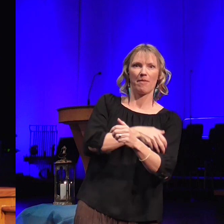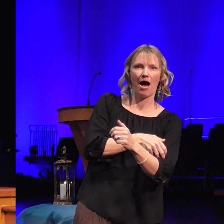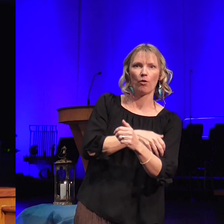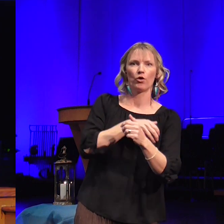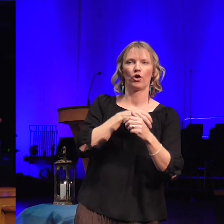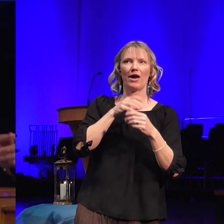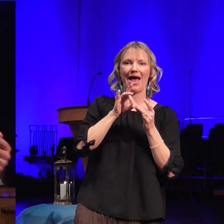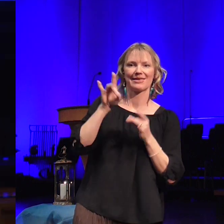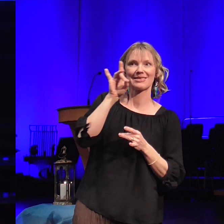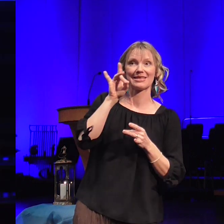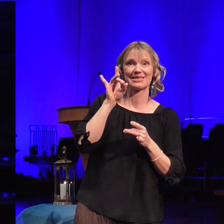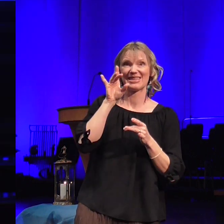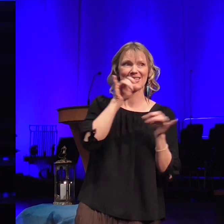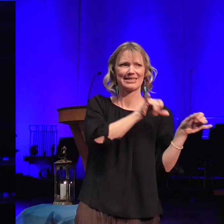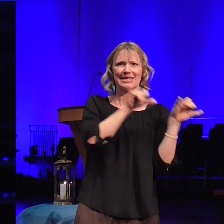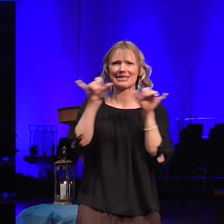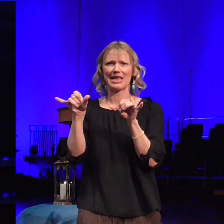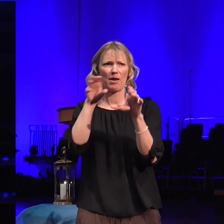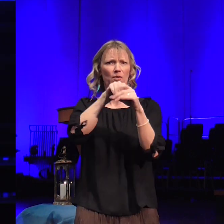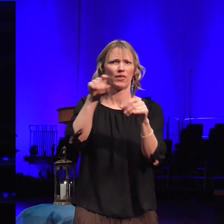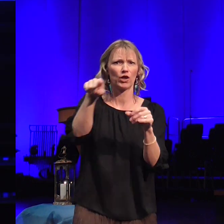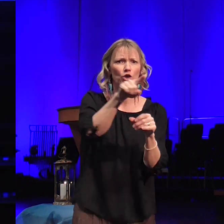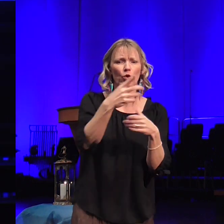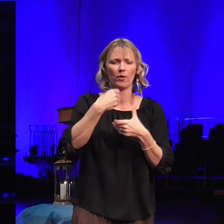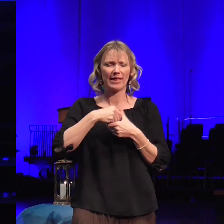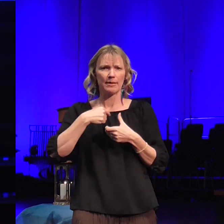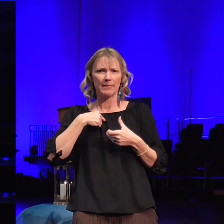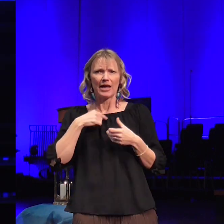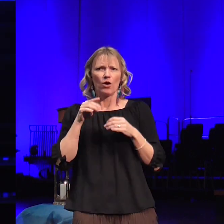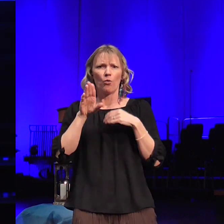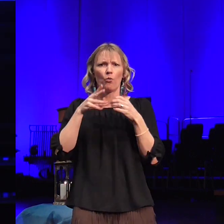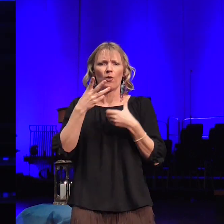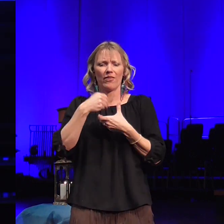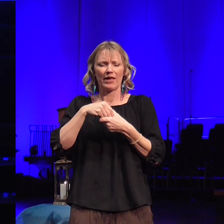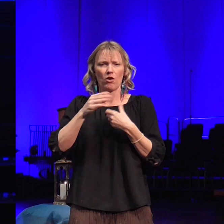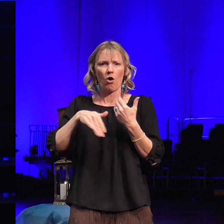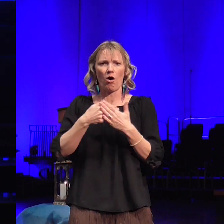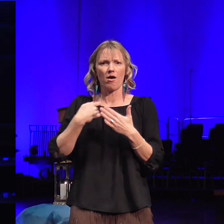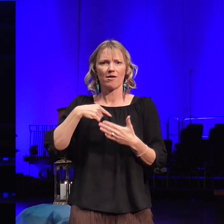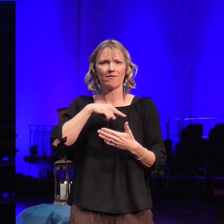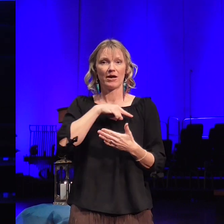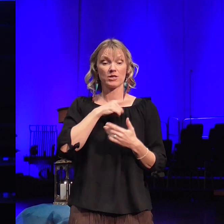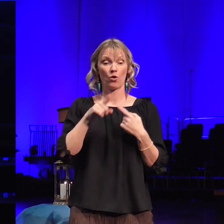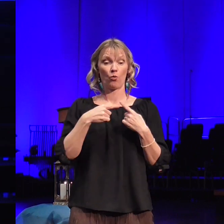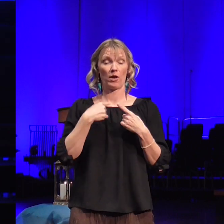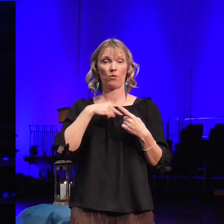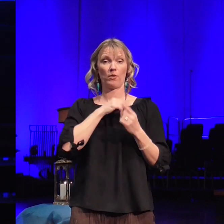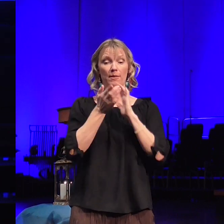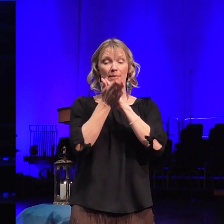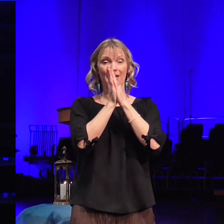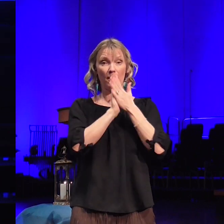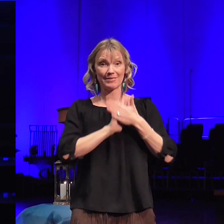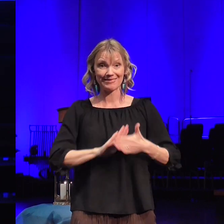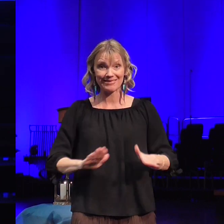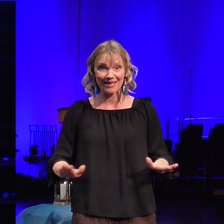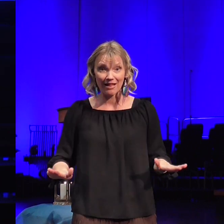It's the same I am in you and in me and in all of us. And when we get still, it